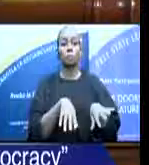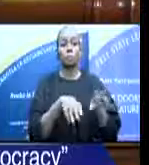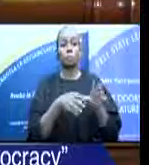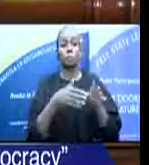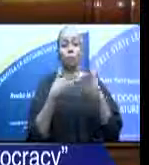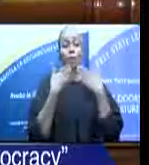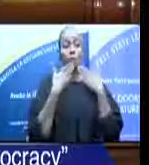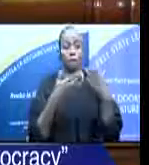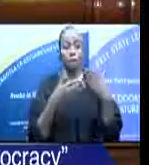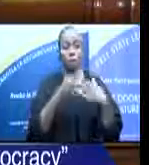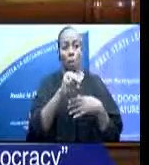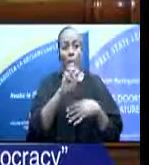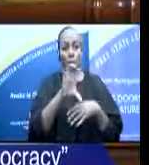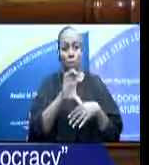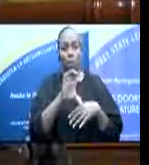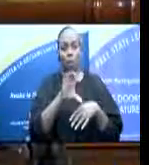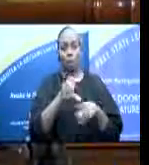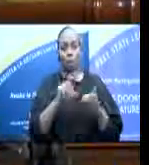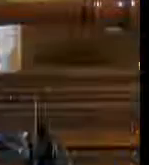Honorable Nanyane.